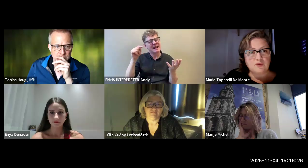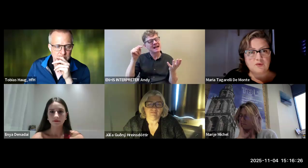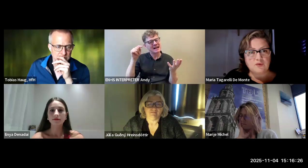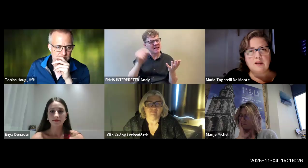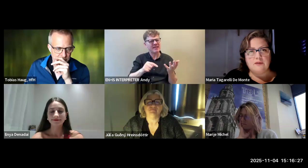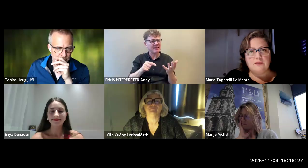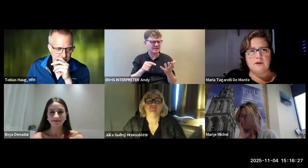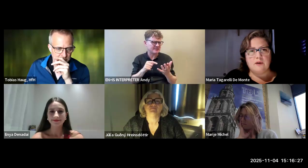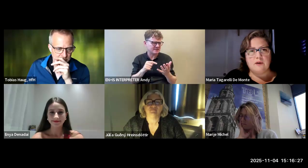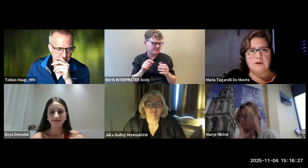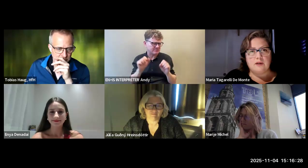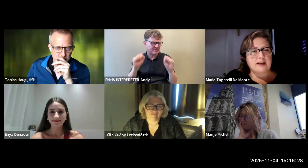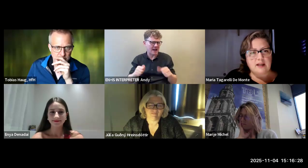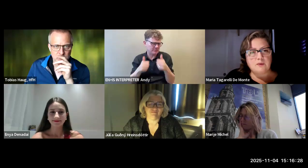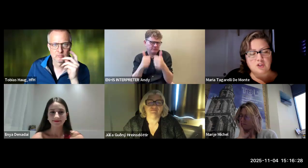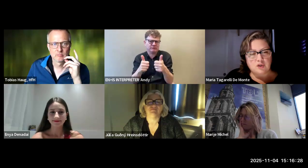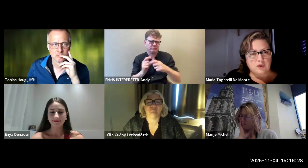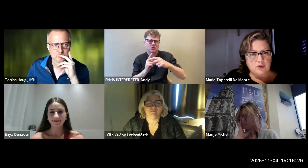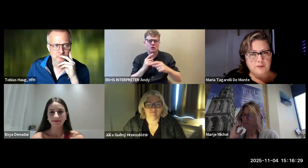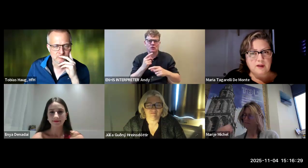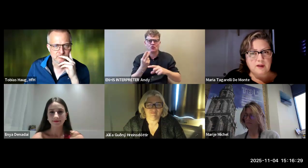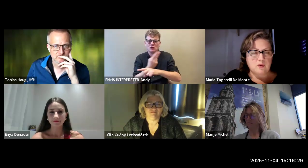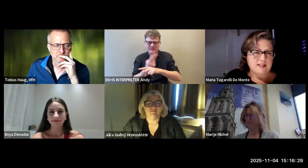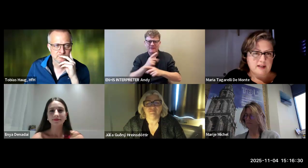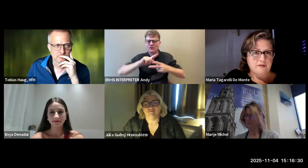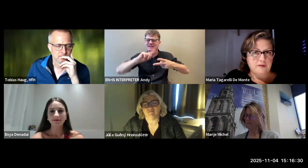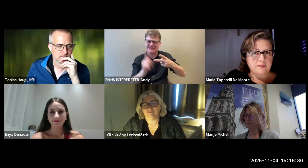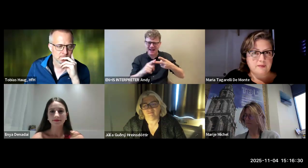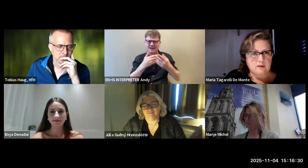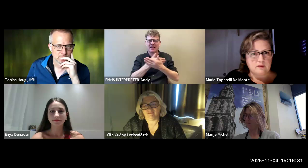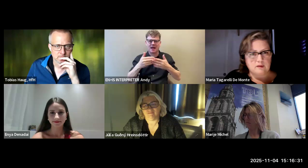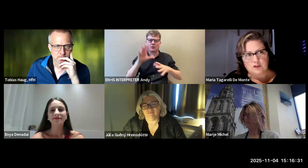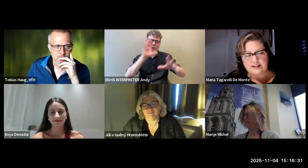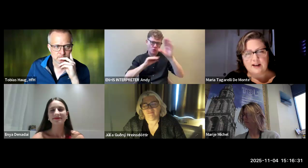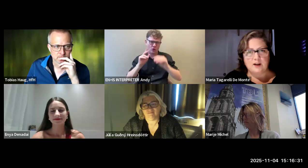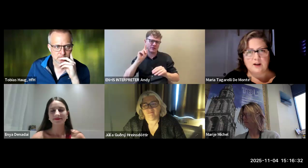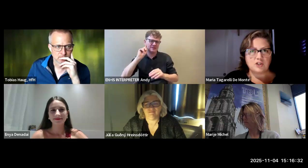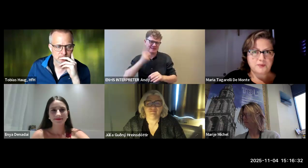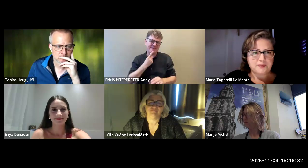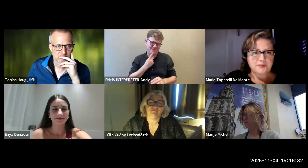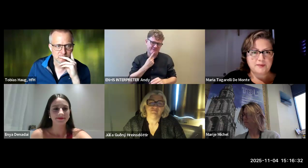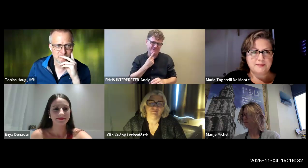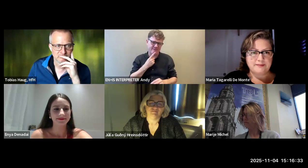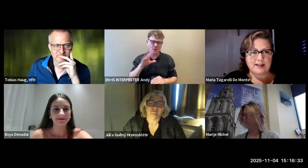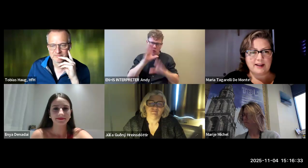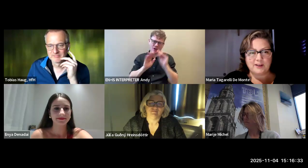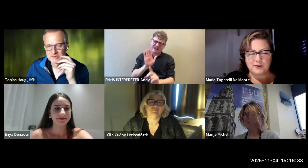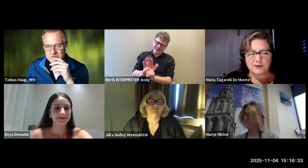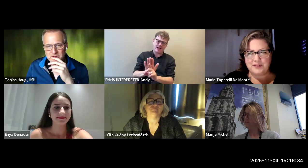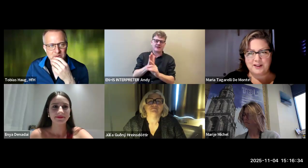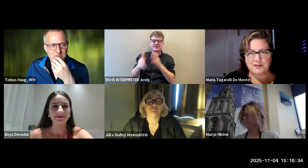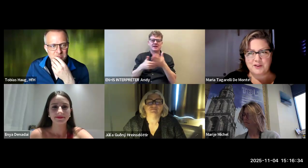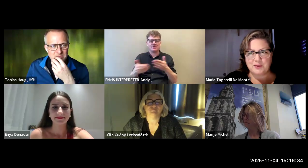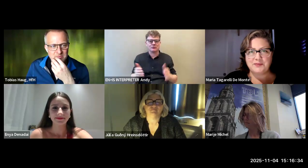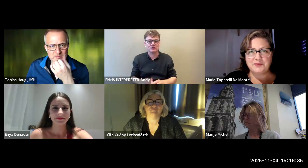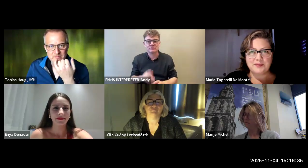absolutely useful for a second language learner who is deaf when learning sign language. Thank